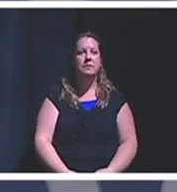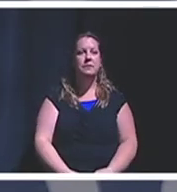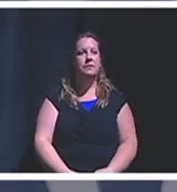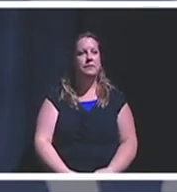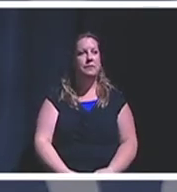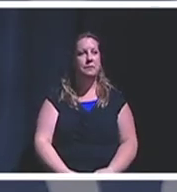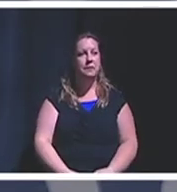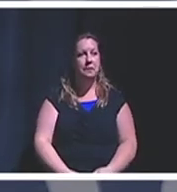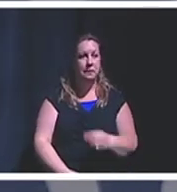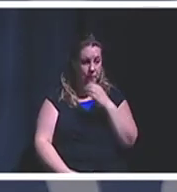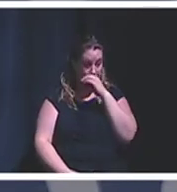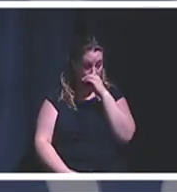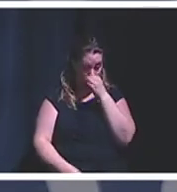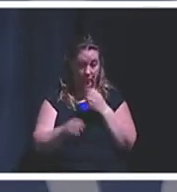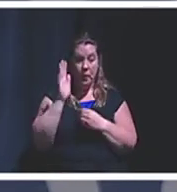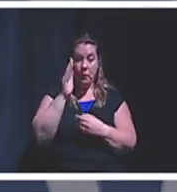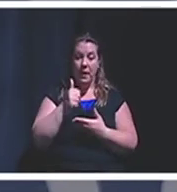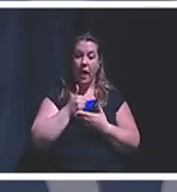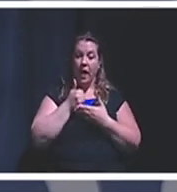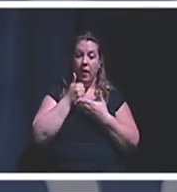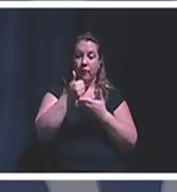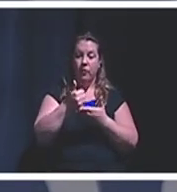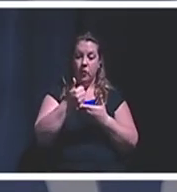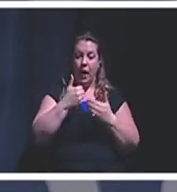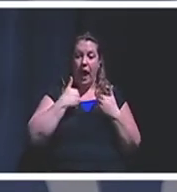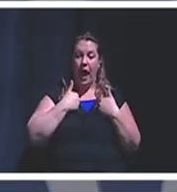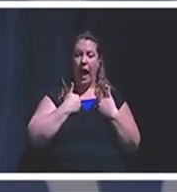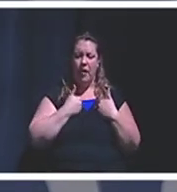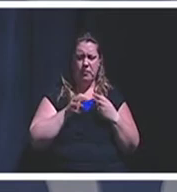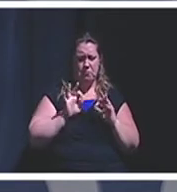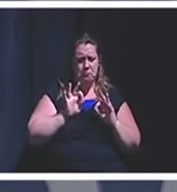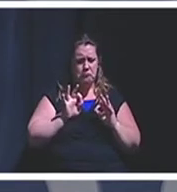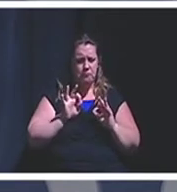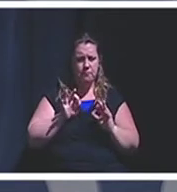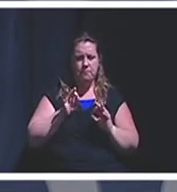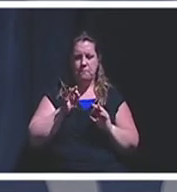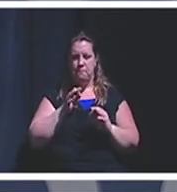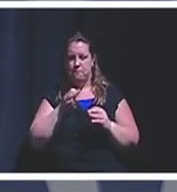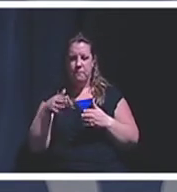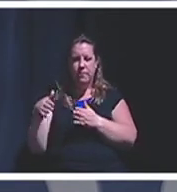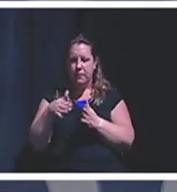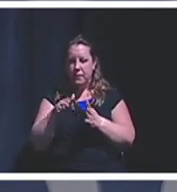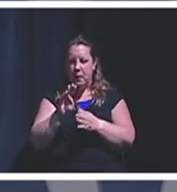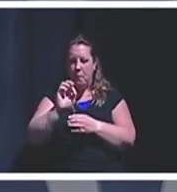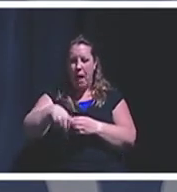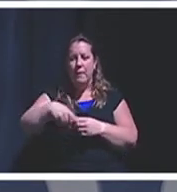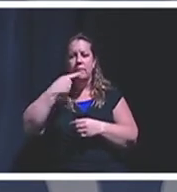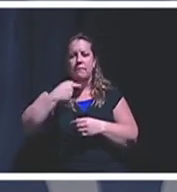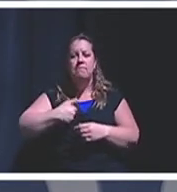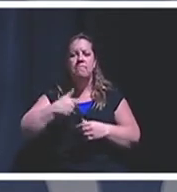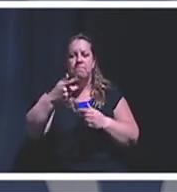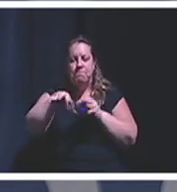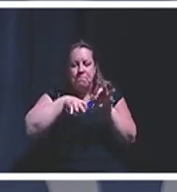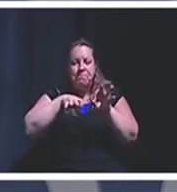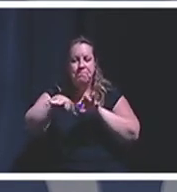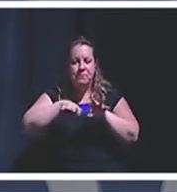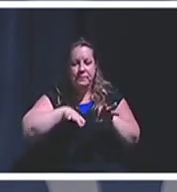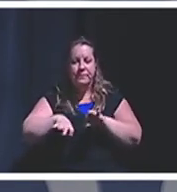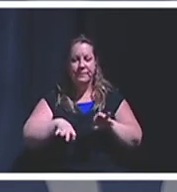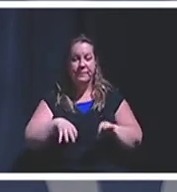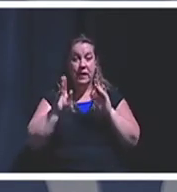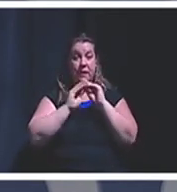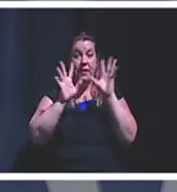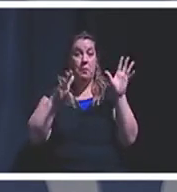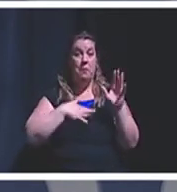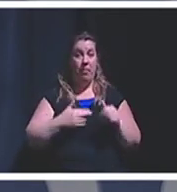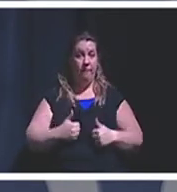While it will be quite helpful to have a neat and tidy roadmap for our lives, as you know, we are not